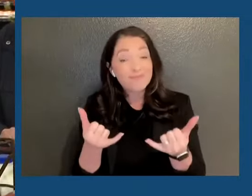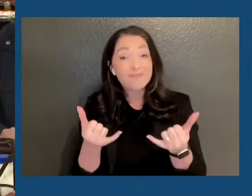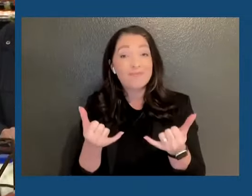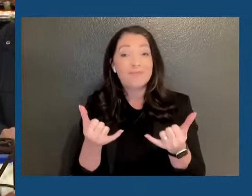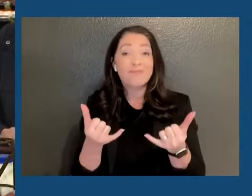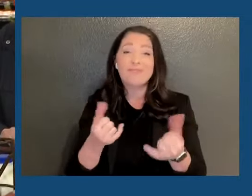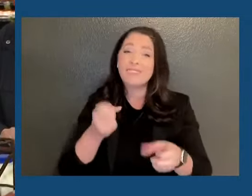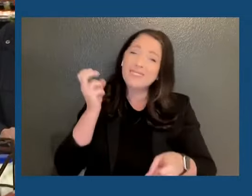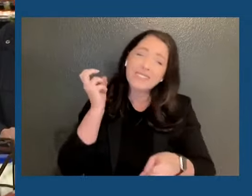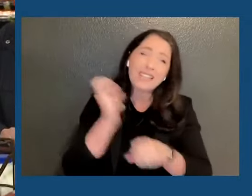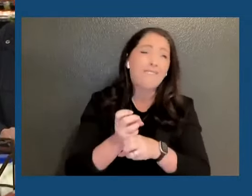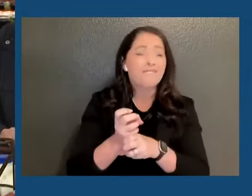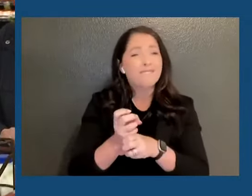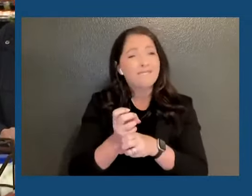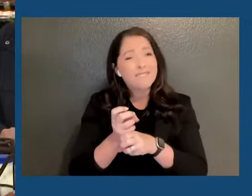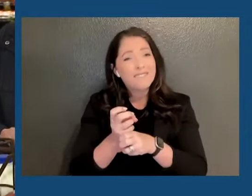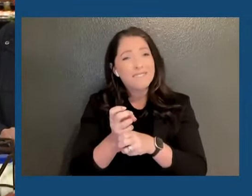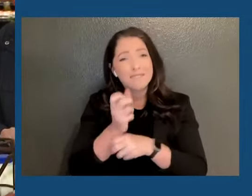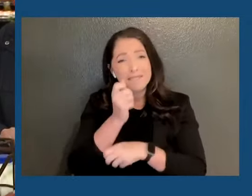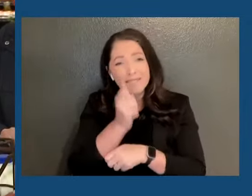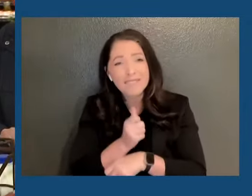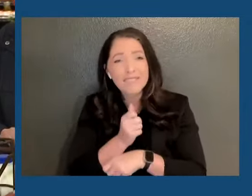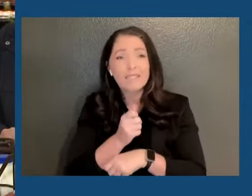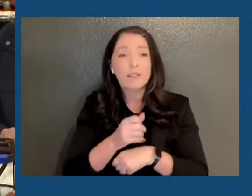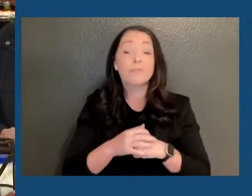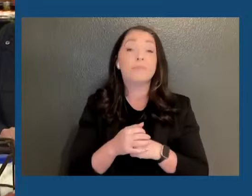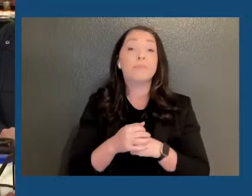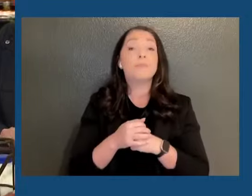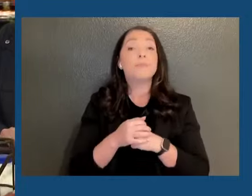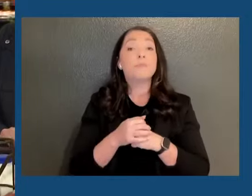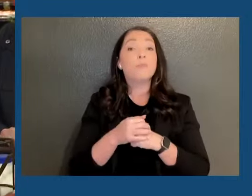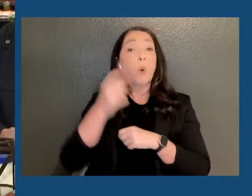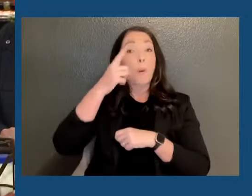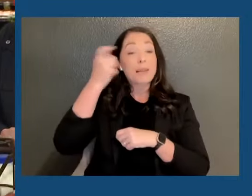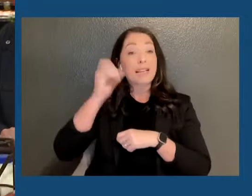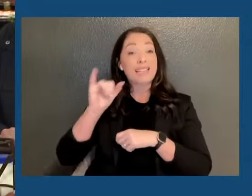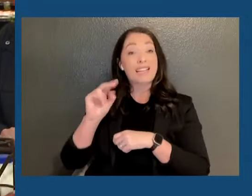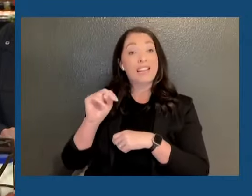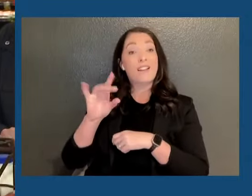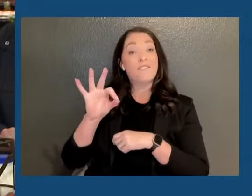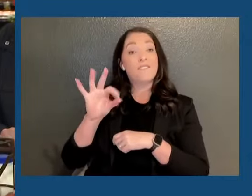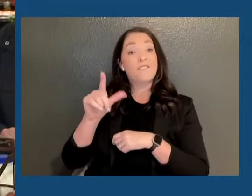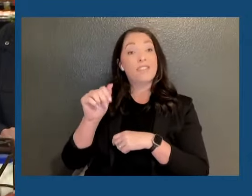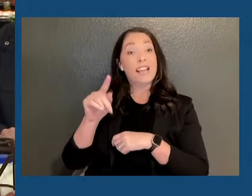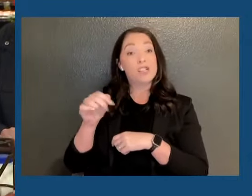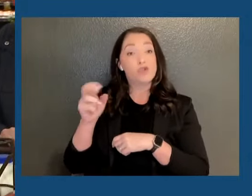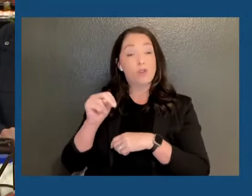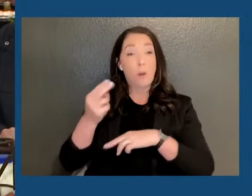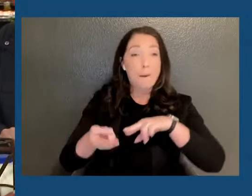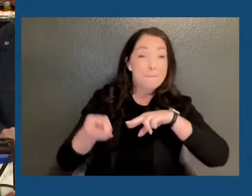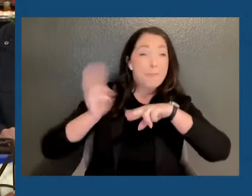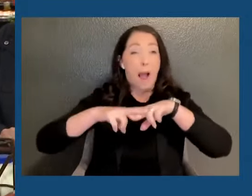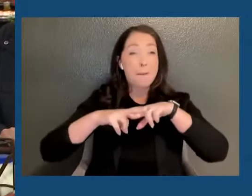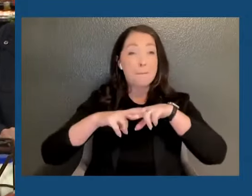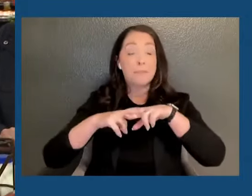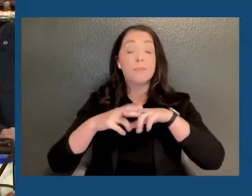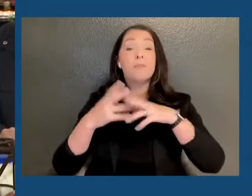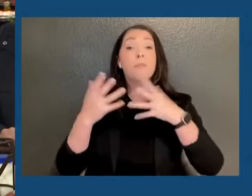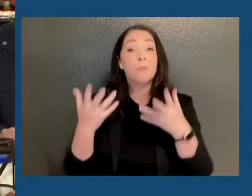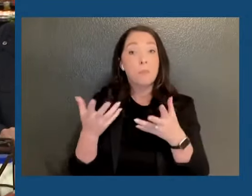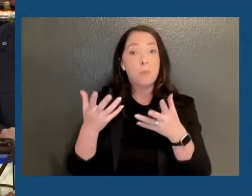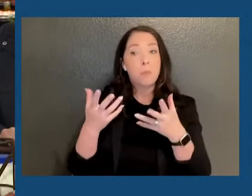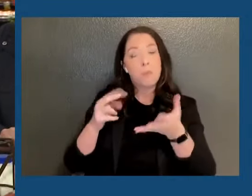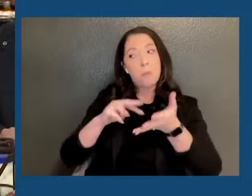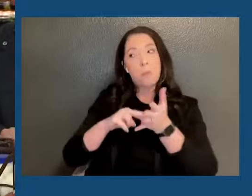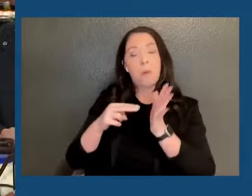hard. And so, because inflation has been so high, it actually resulted in something